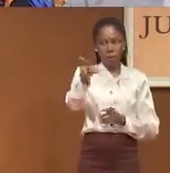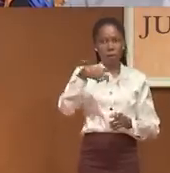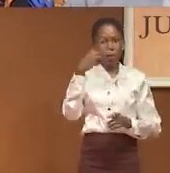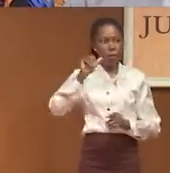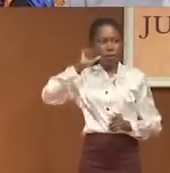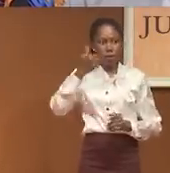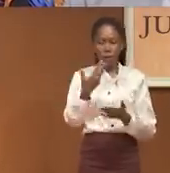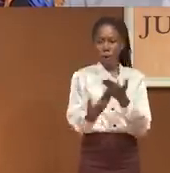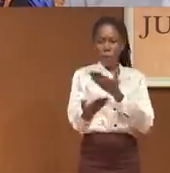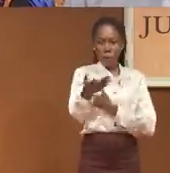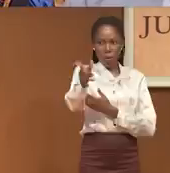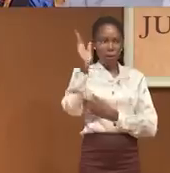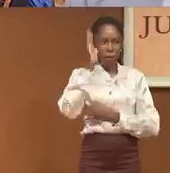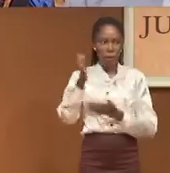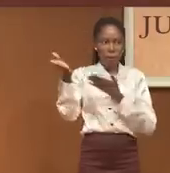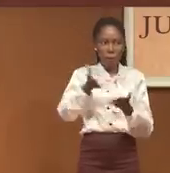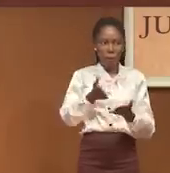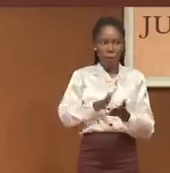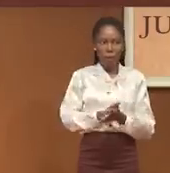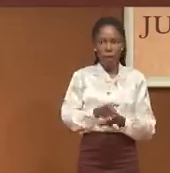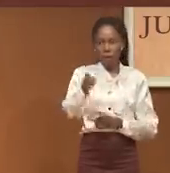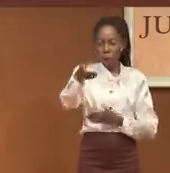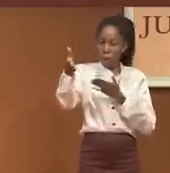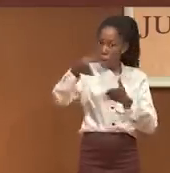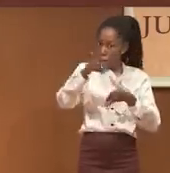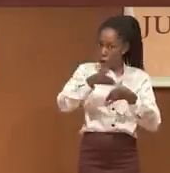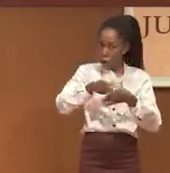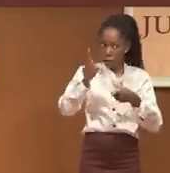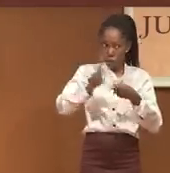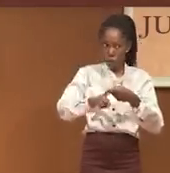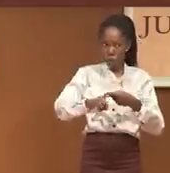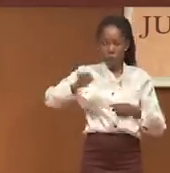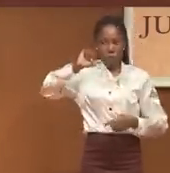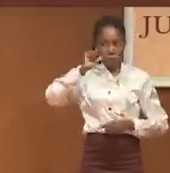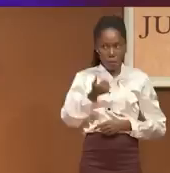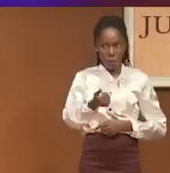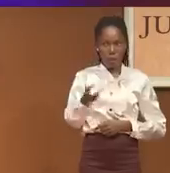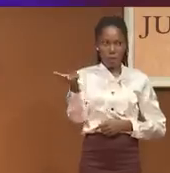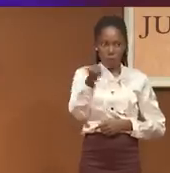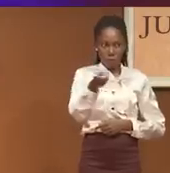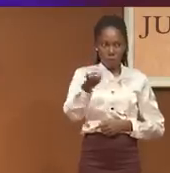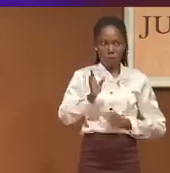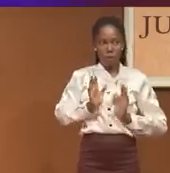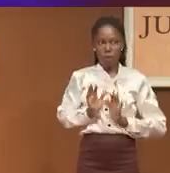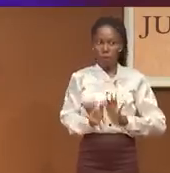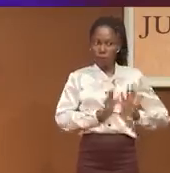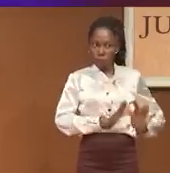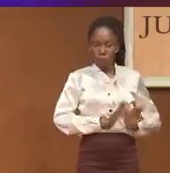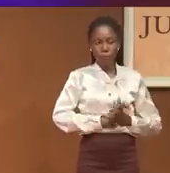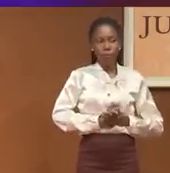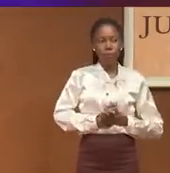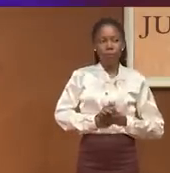Tomorrow morning. Okay. Okay, bring it to the court tomorrow morning. Okay. Come over to the court tomorrow morning. Mm-hmm. That's by the